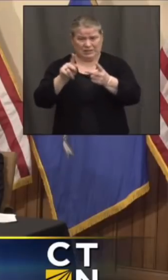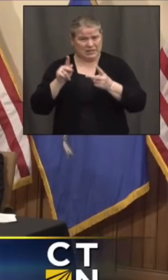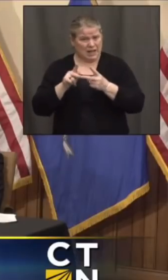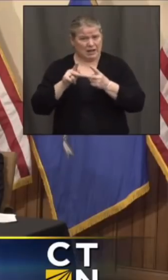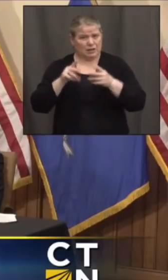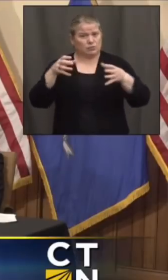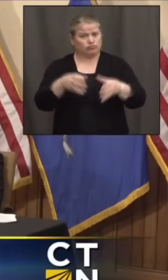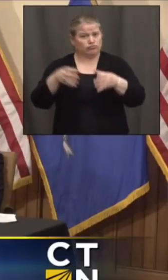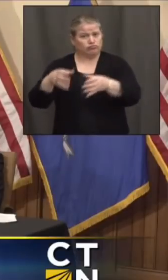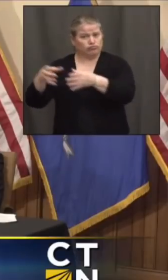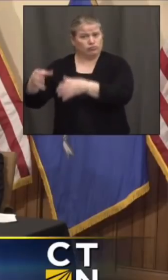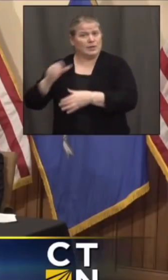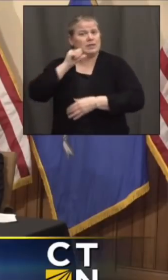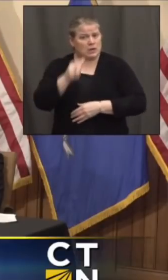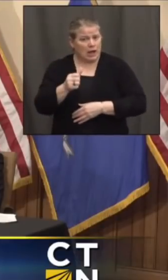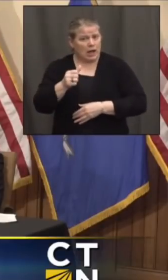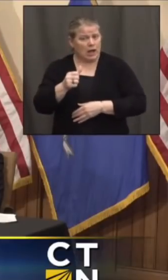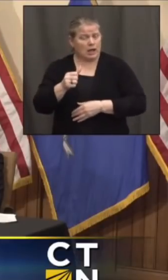ready?